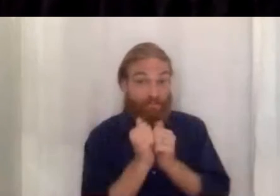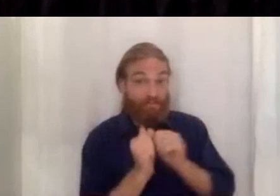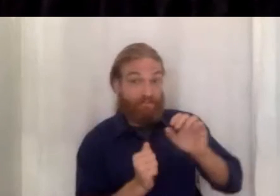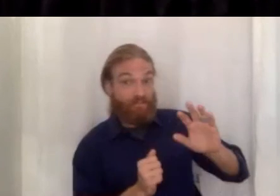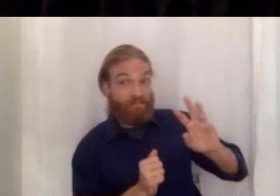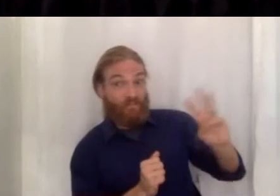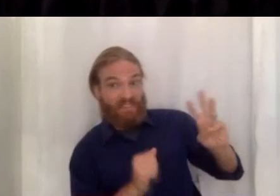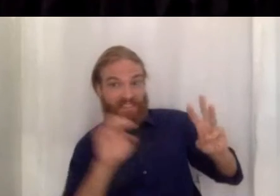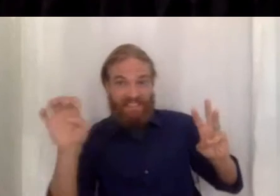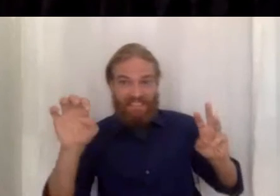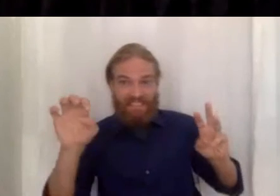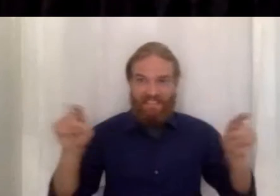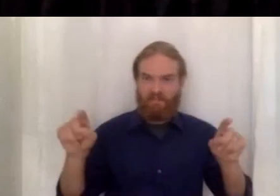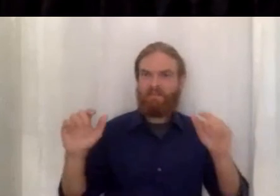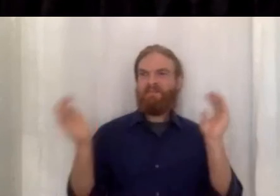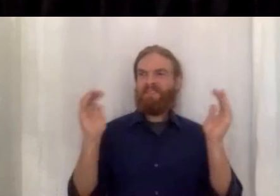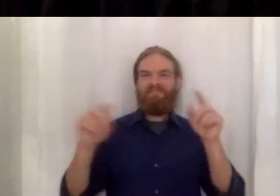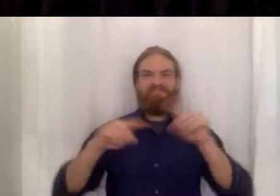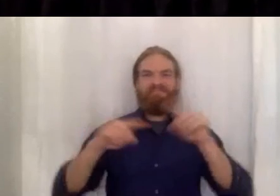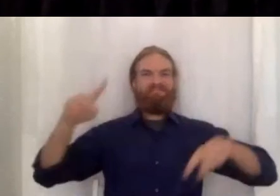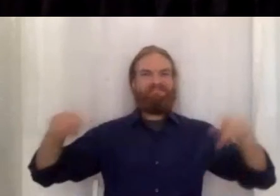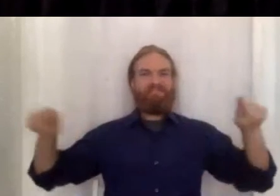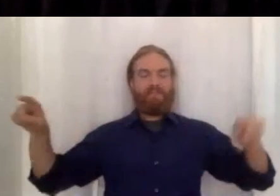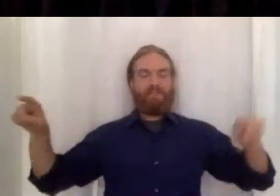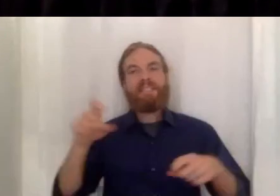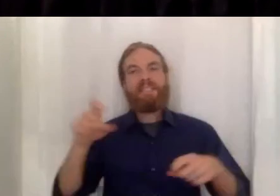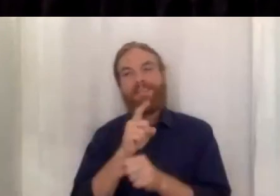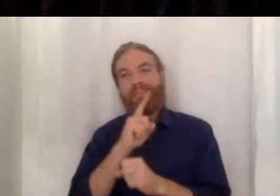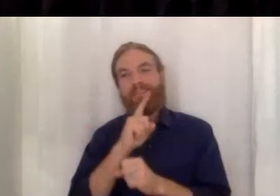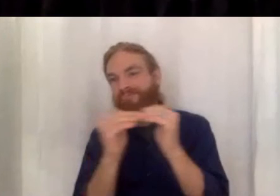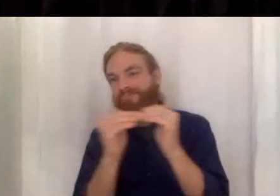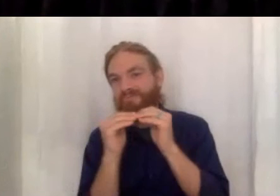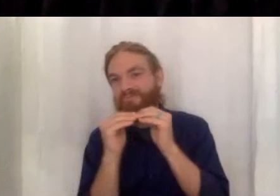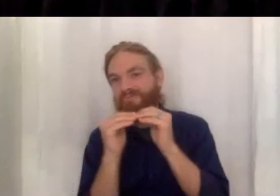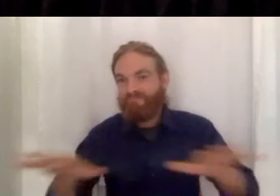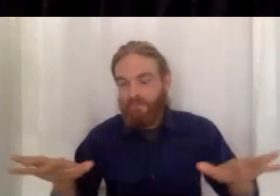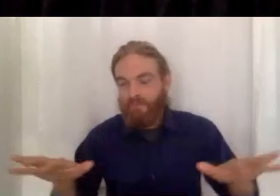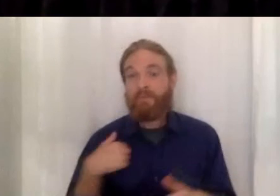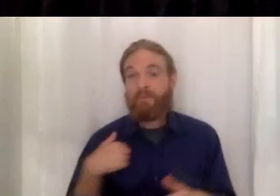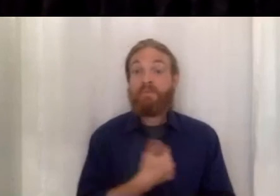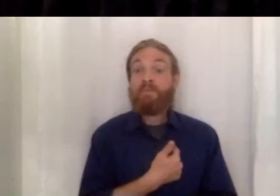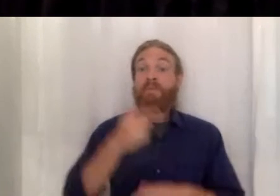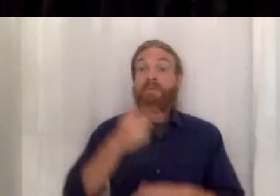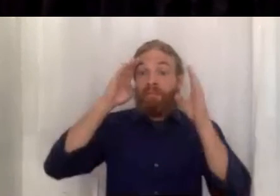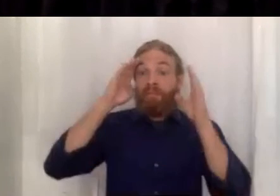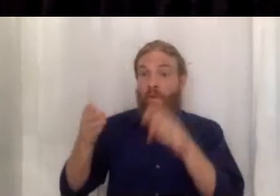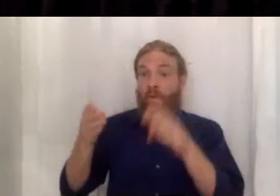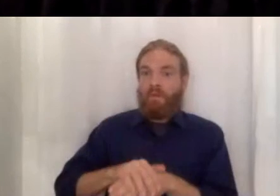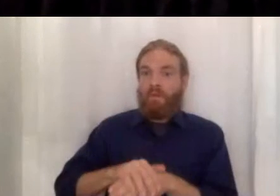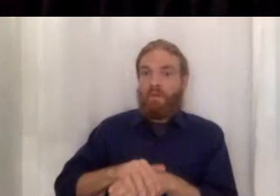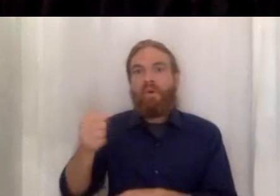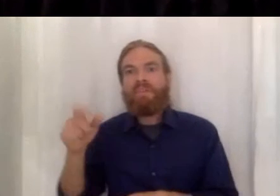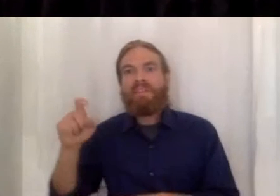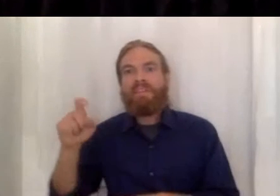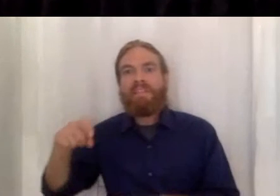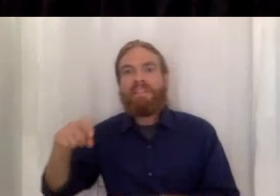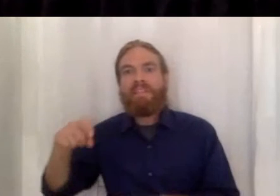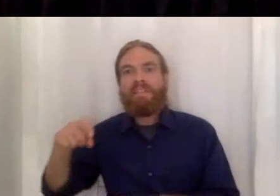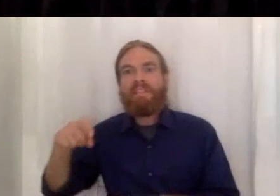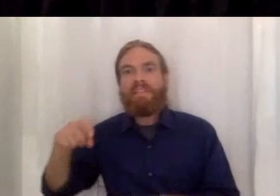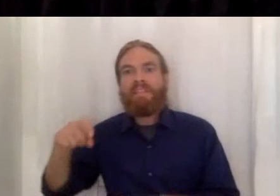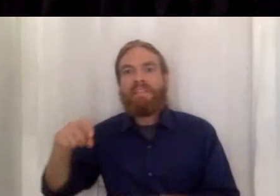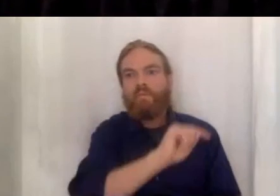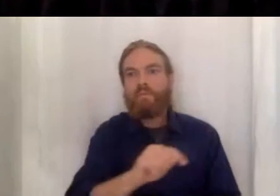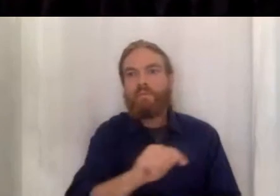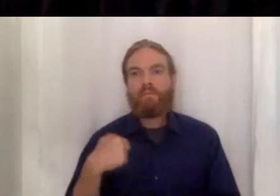know that is a focus area of there. So we'll provide more information, but I believe that efforts are